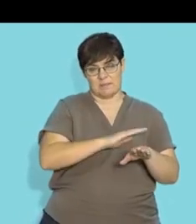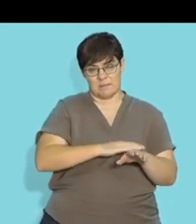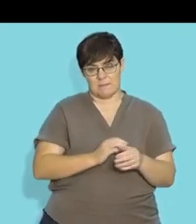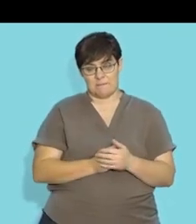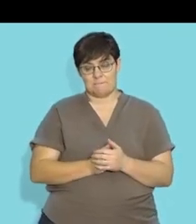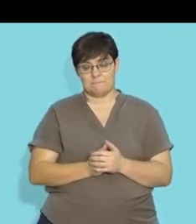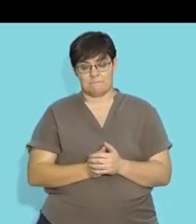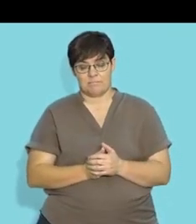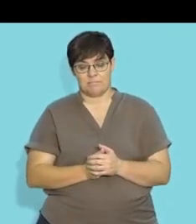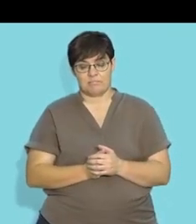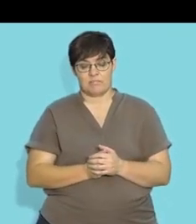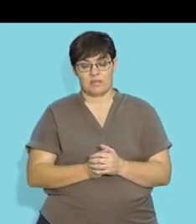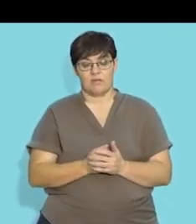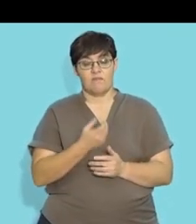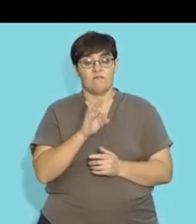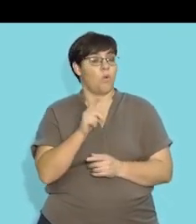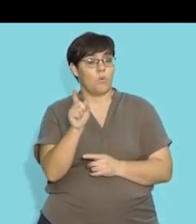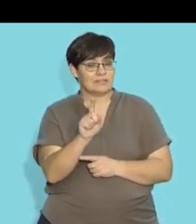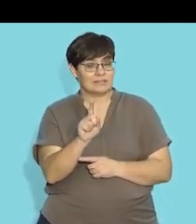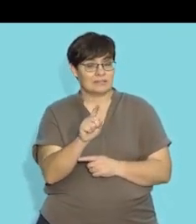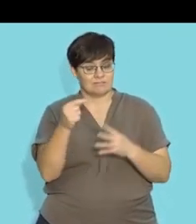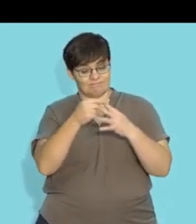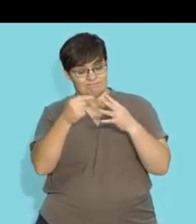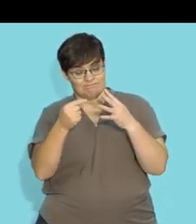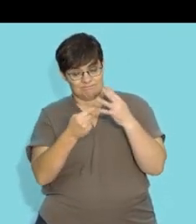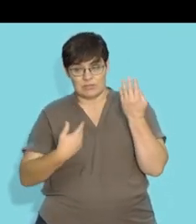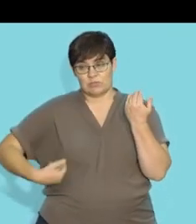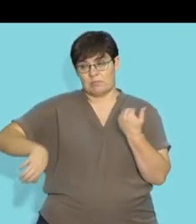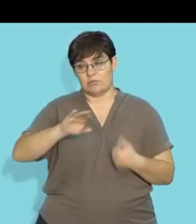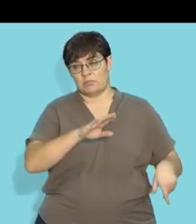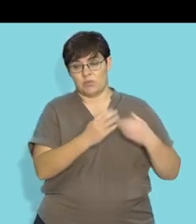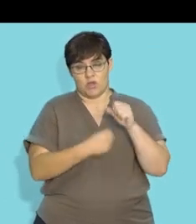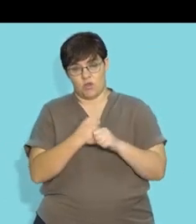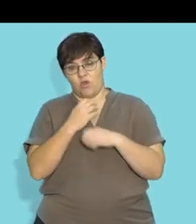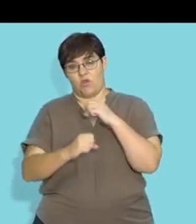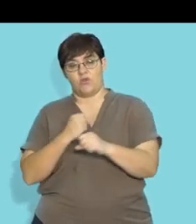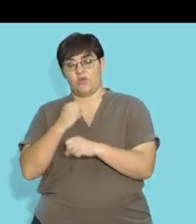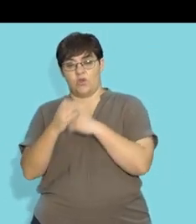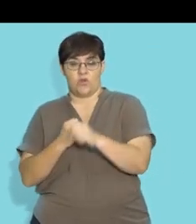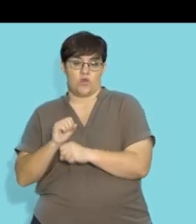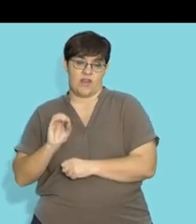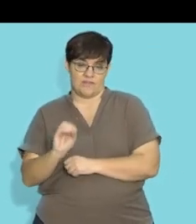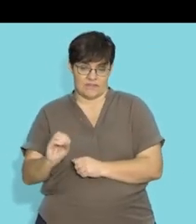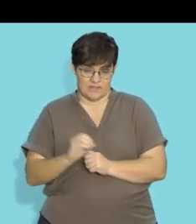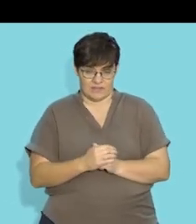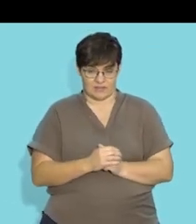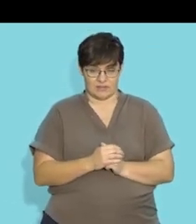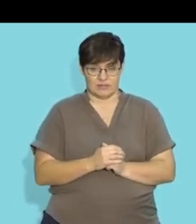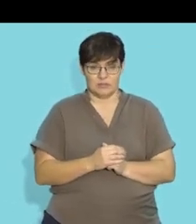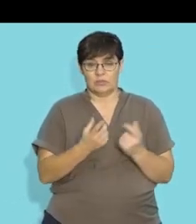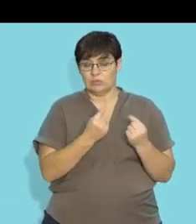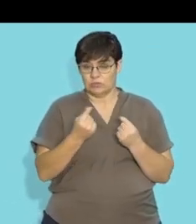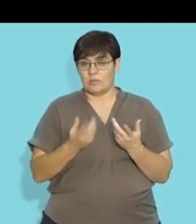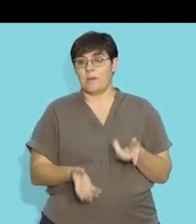Those are the average times for all those points. Can you see that? If